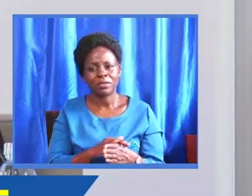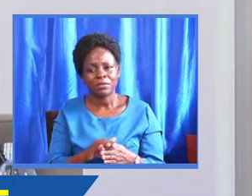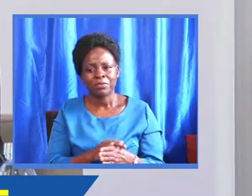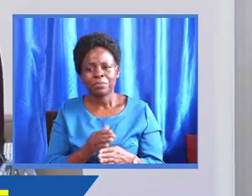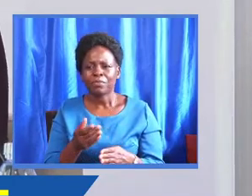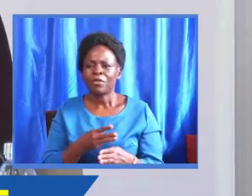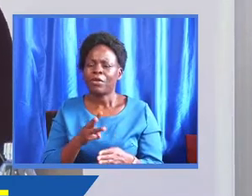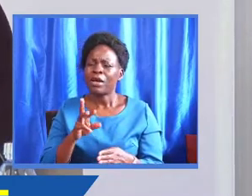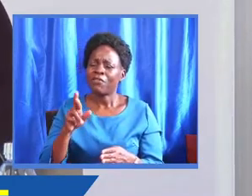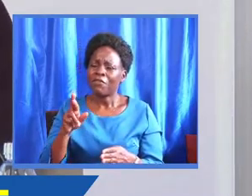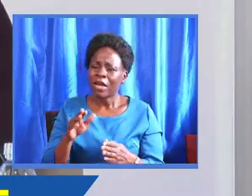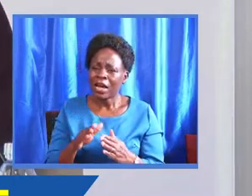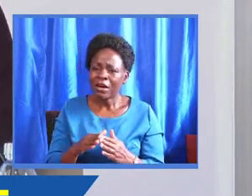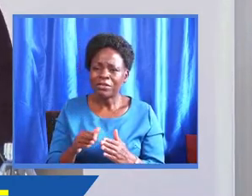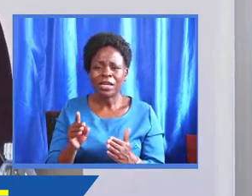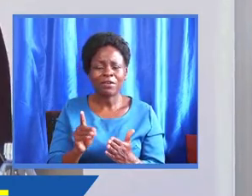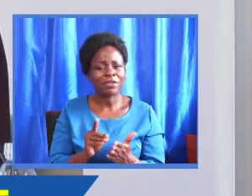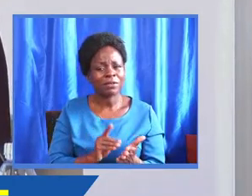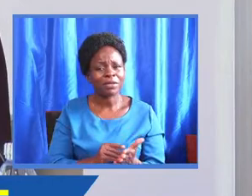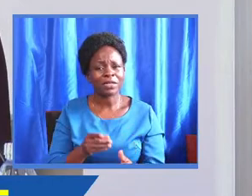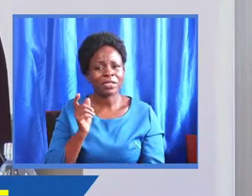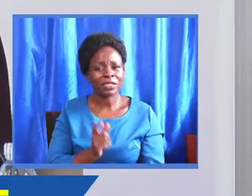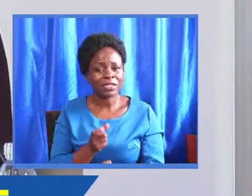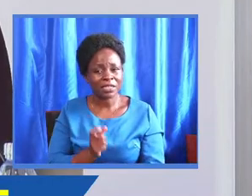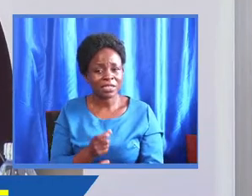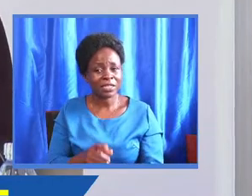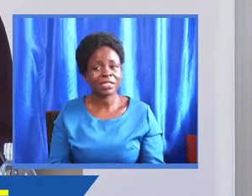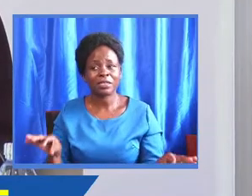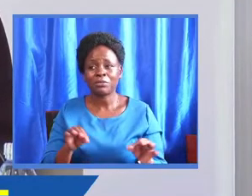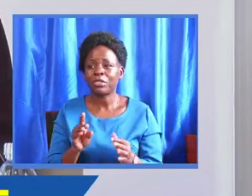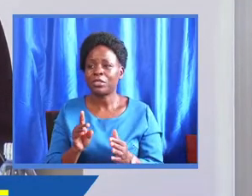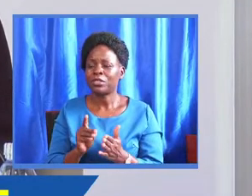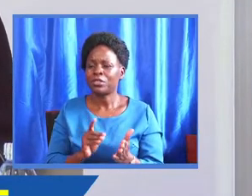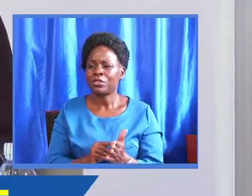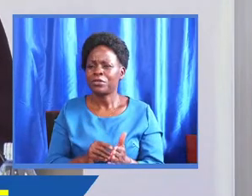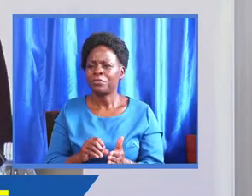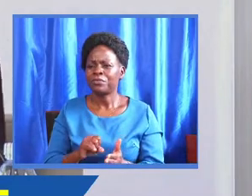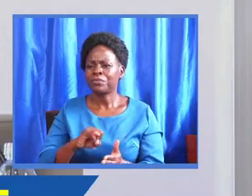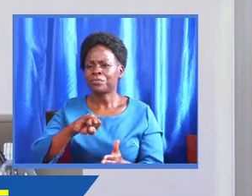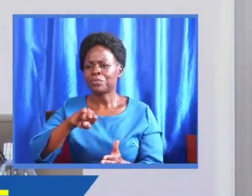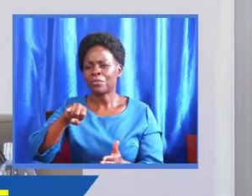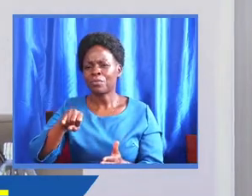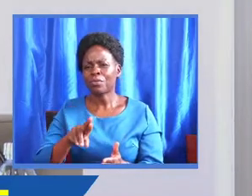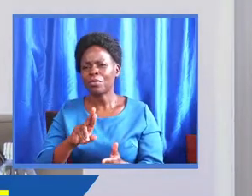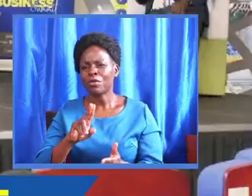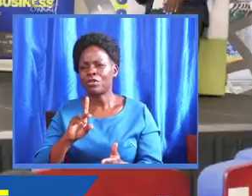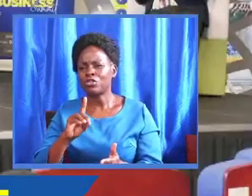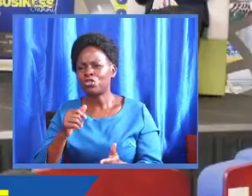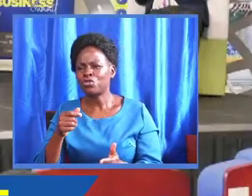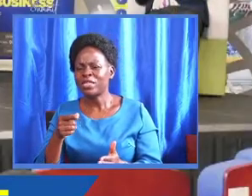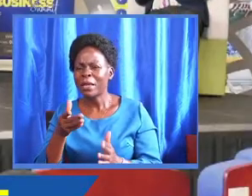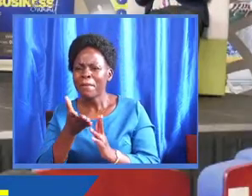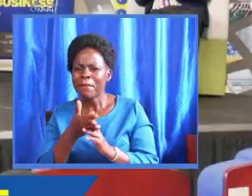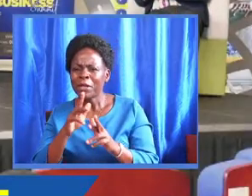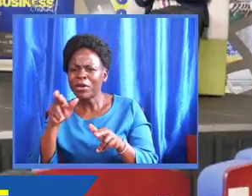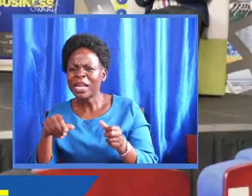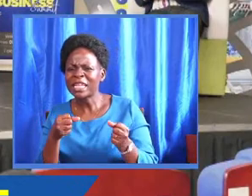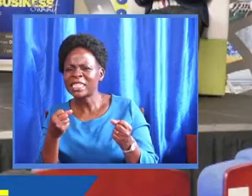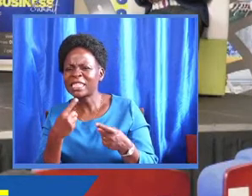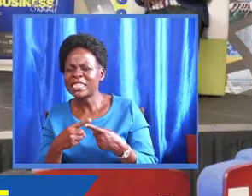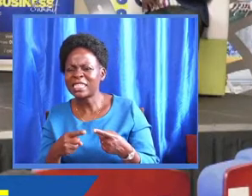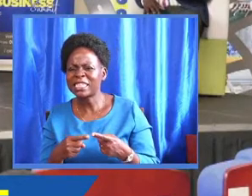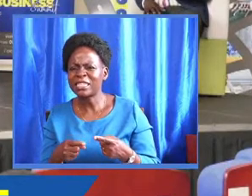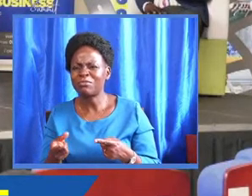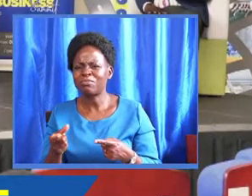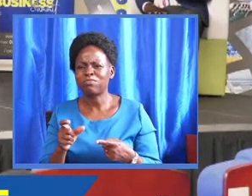you don't have any documentation, it definitely comes back to you as a cost. Judy, is the middle class figure exaggerated? I